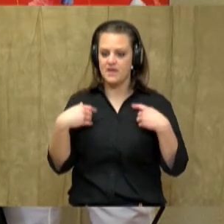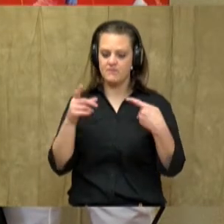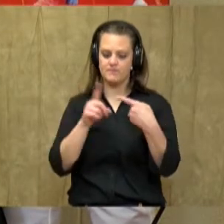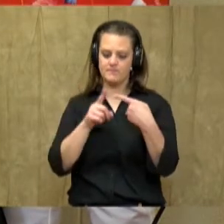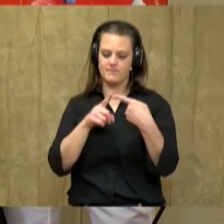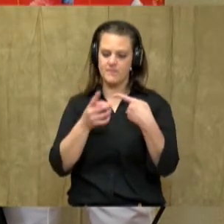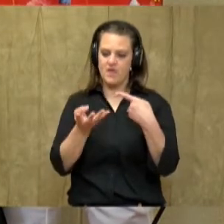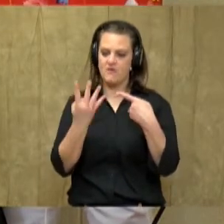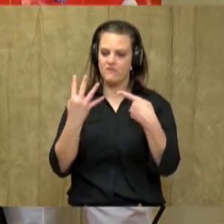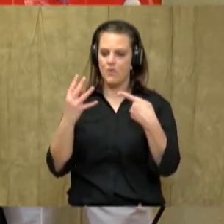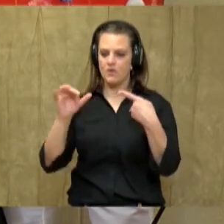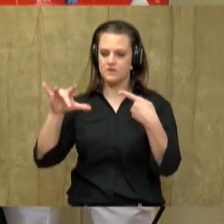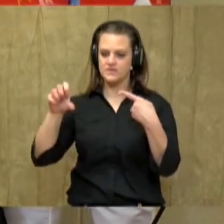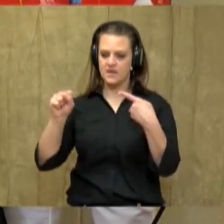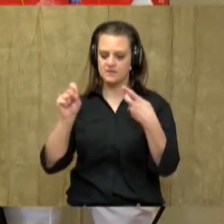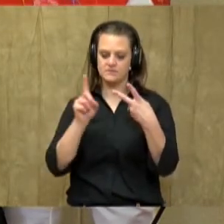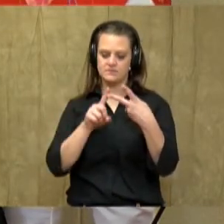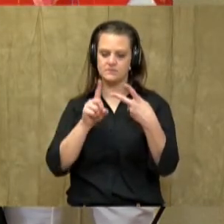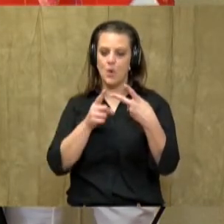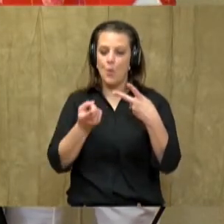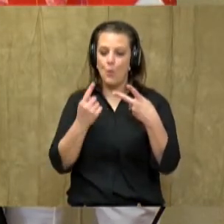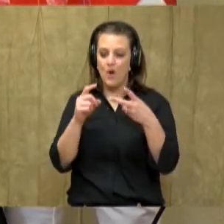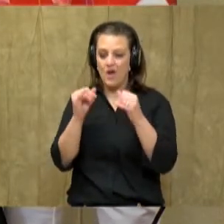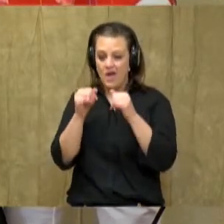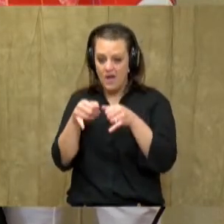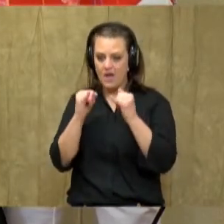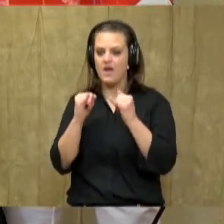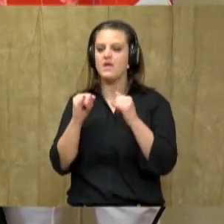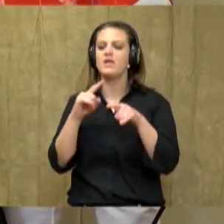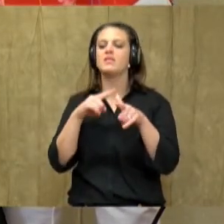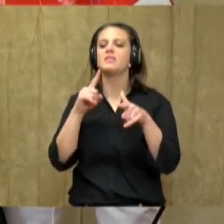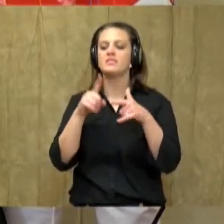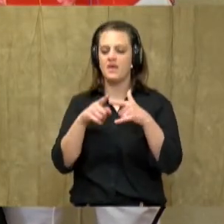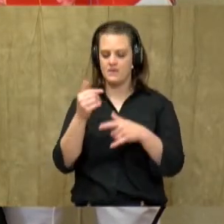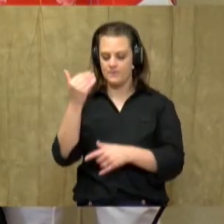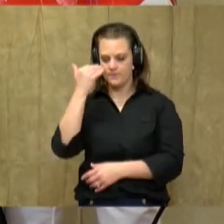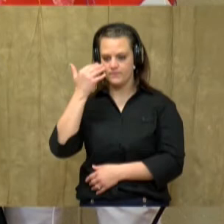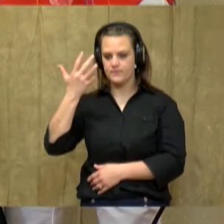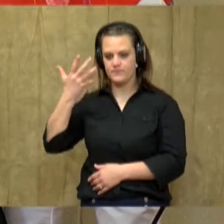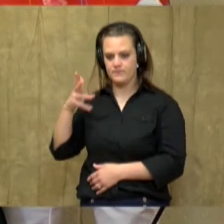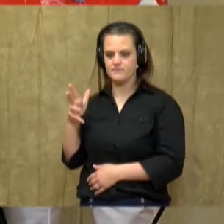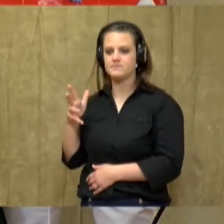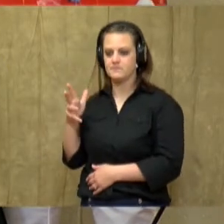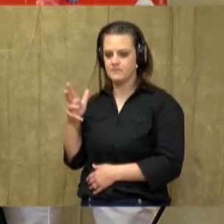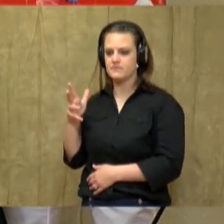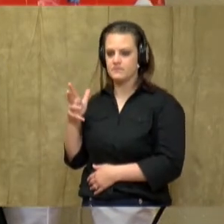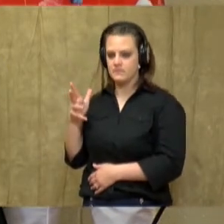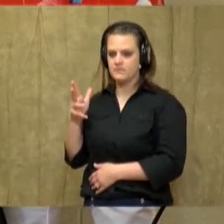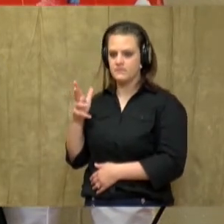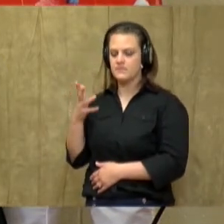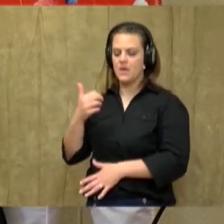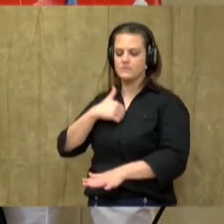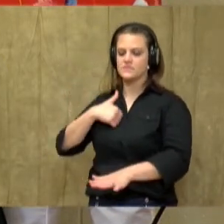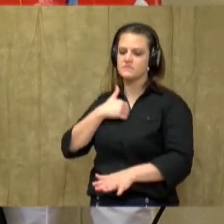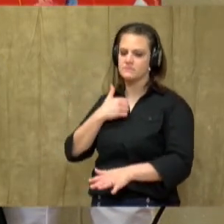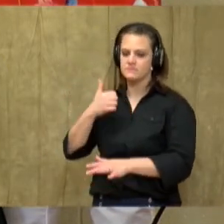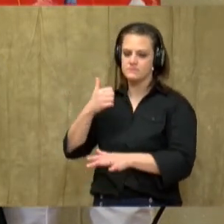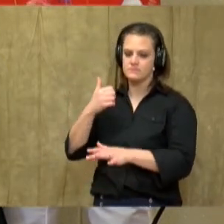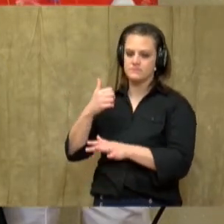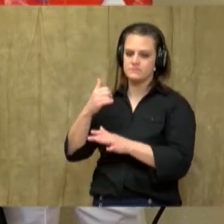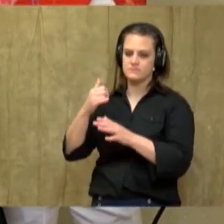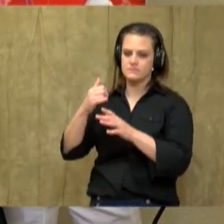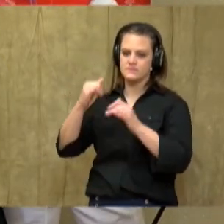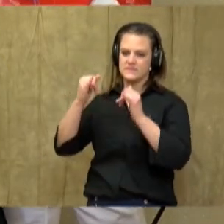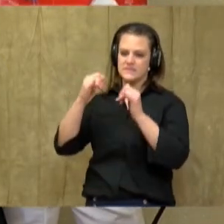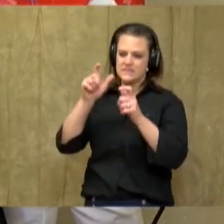4 sides and 1 pair of parallel sides, then we know, and and a set of sides